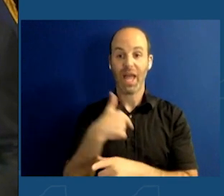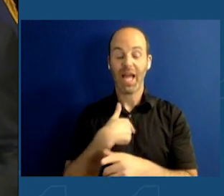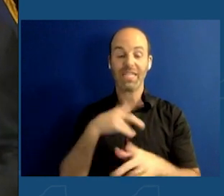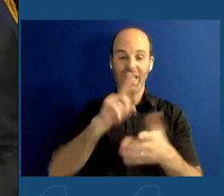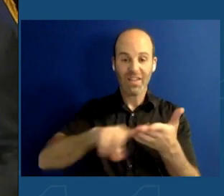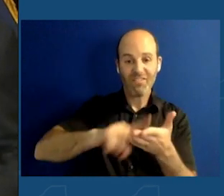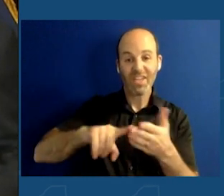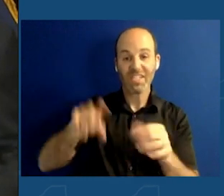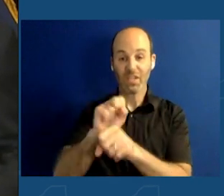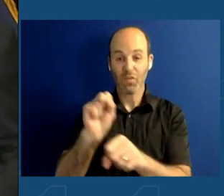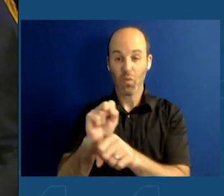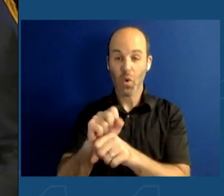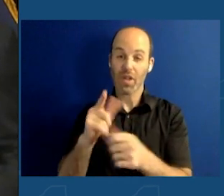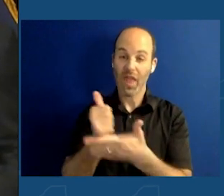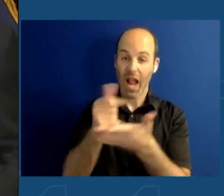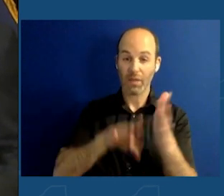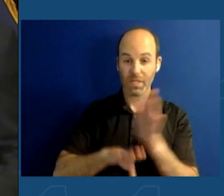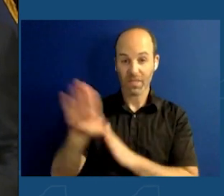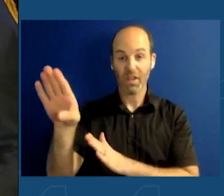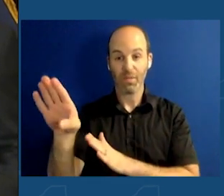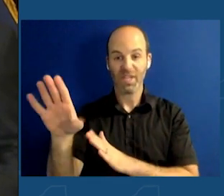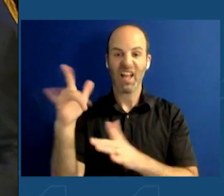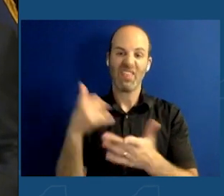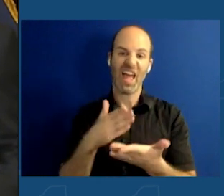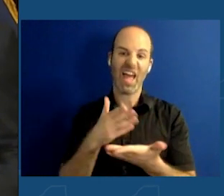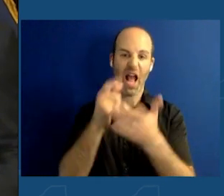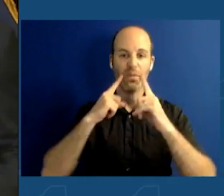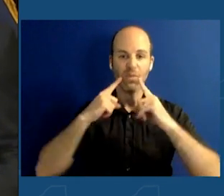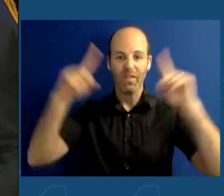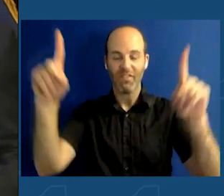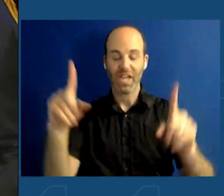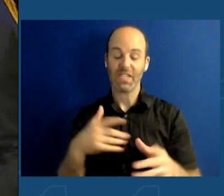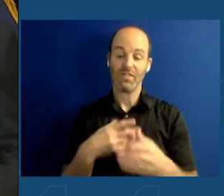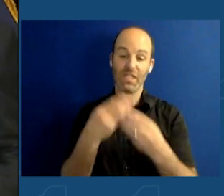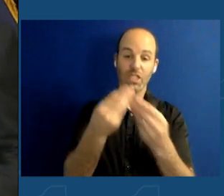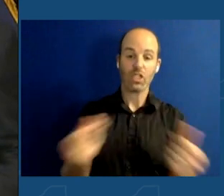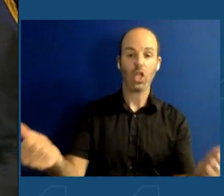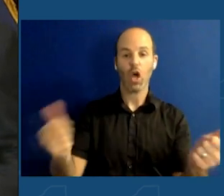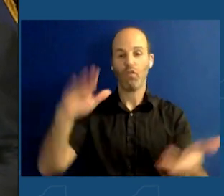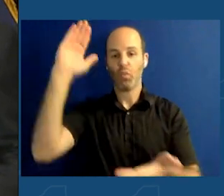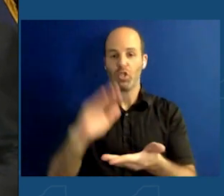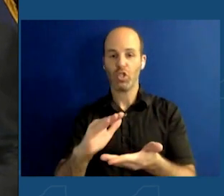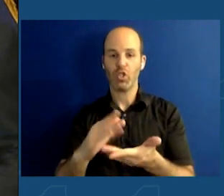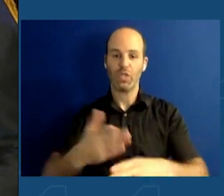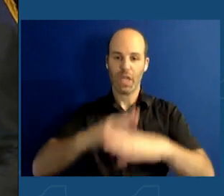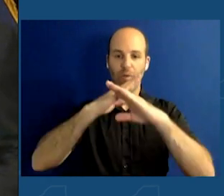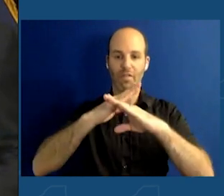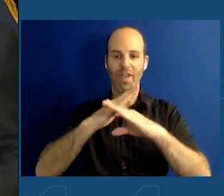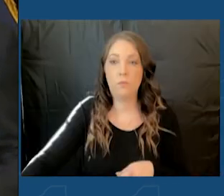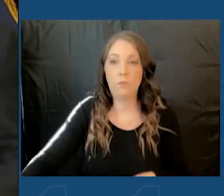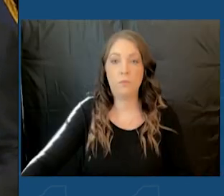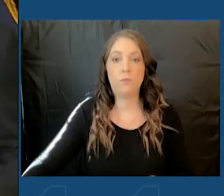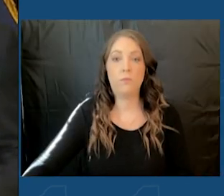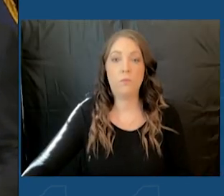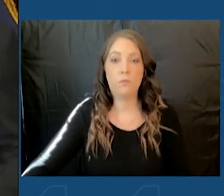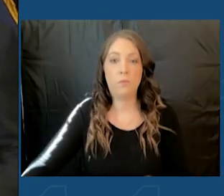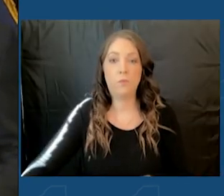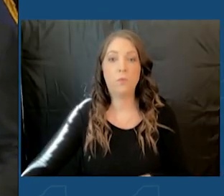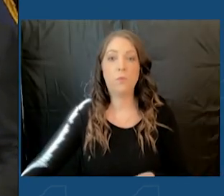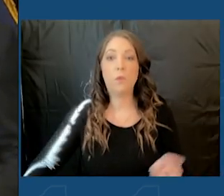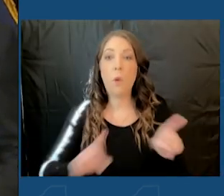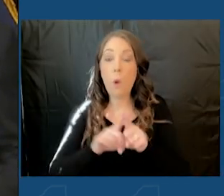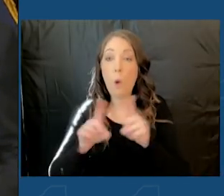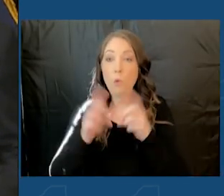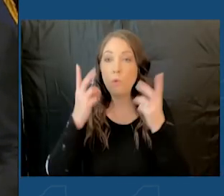helps them effectively solve, reduce, and eventually prevent gun crimes. And also, criminals will continue to be